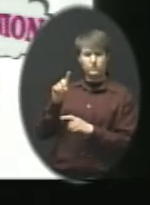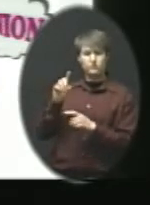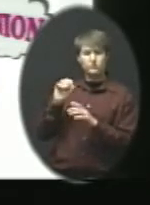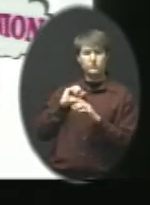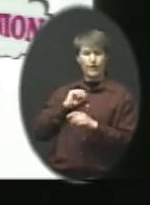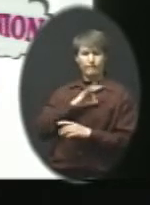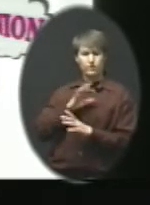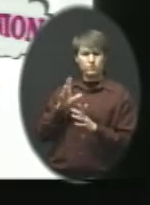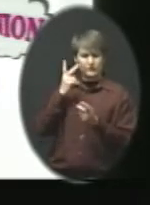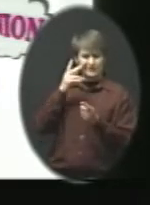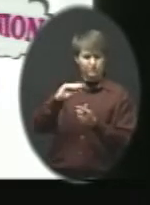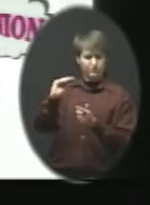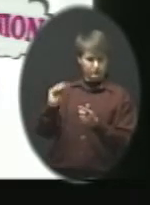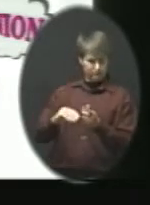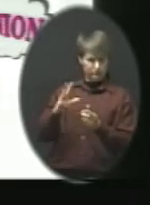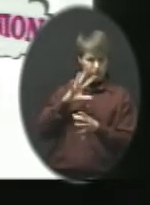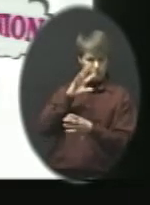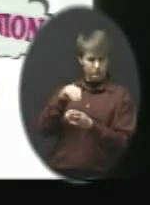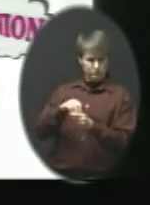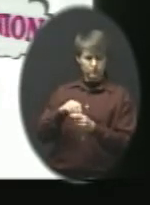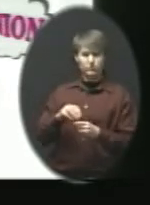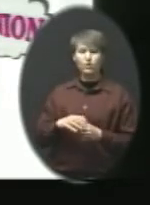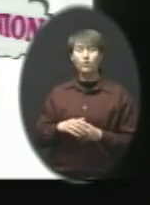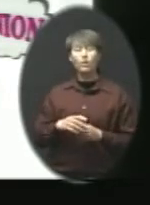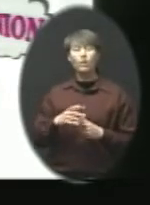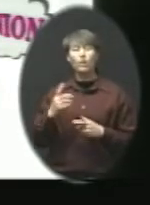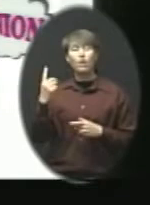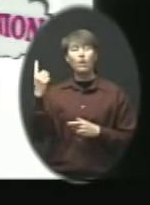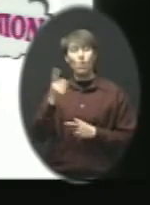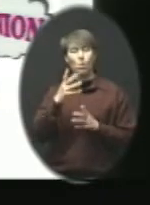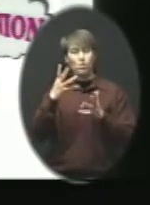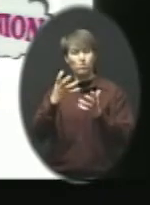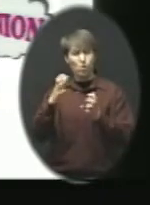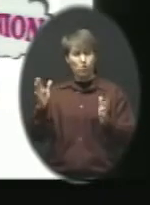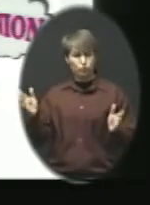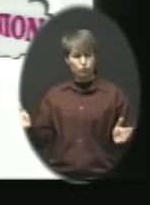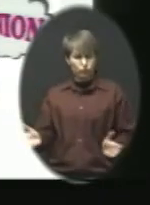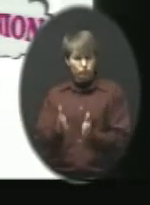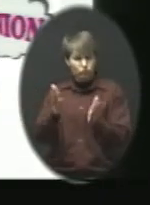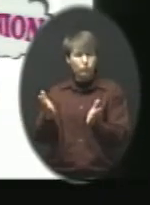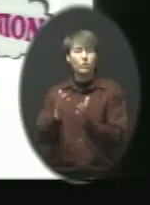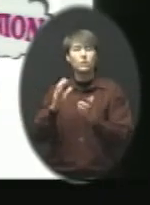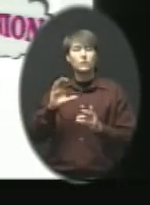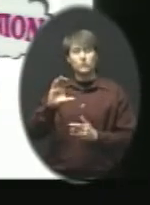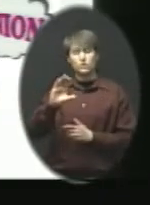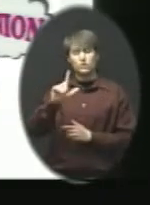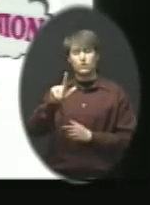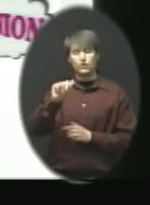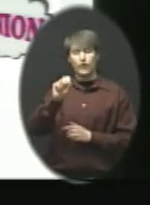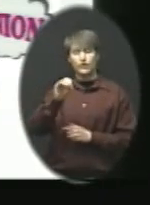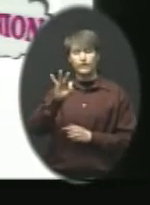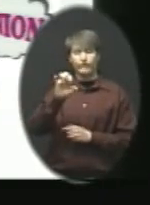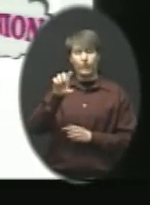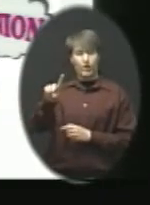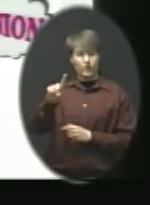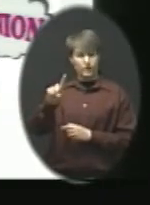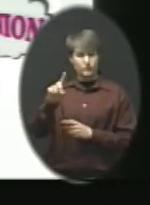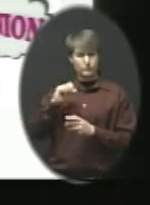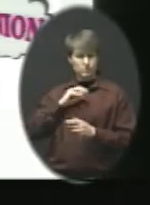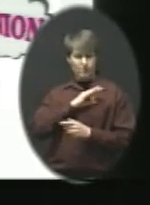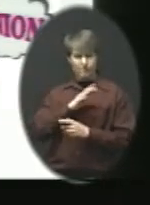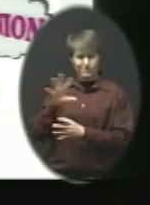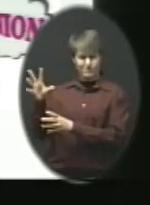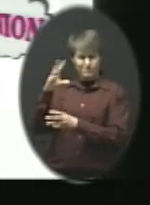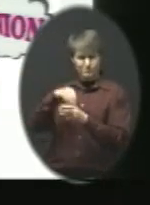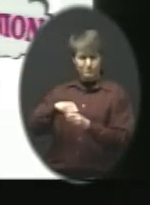there on the screen. We certainly always want to encourage and get our classified staff to increase their participation